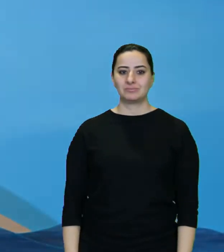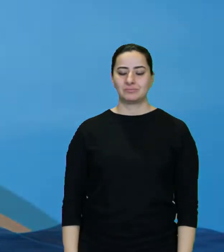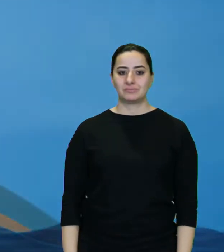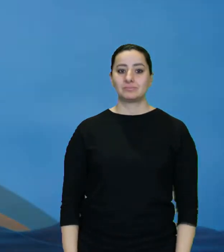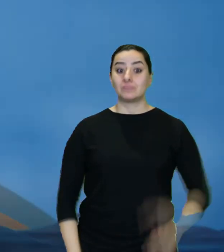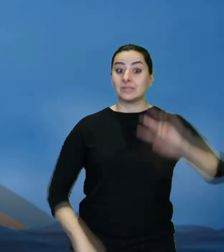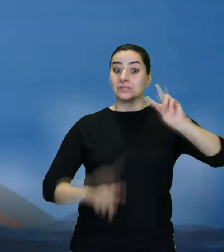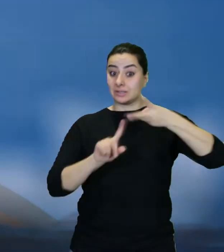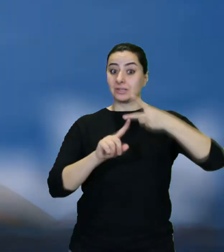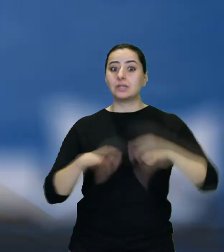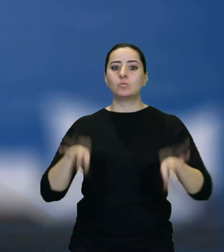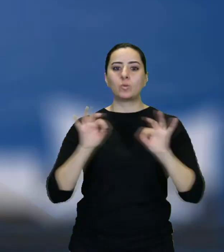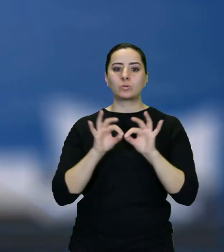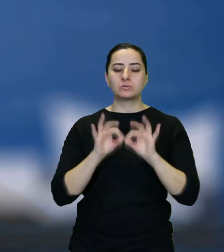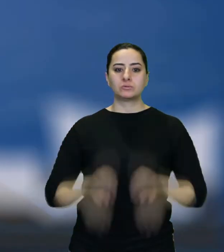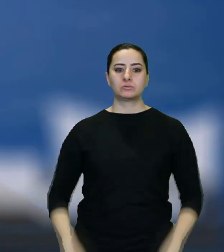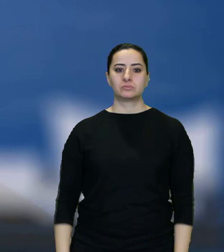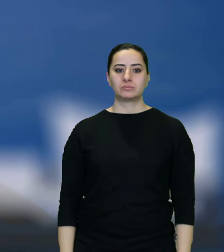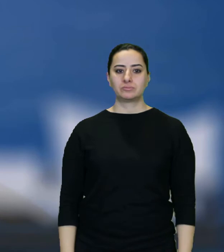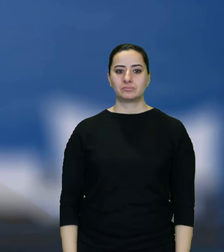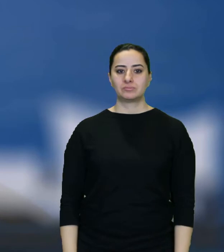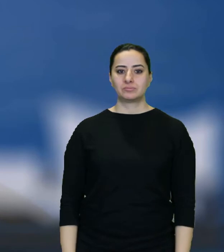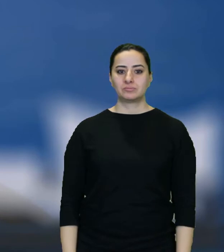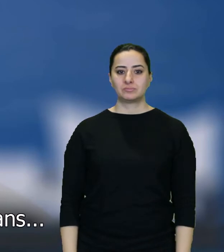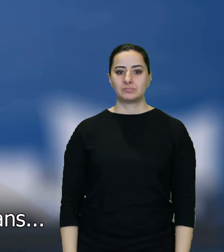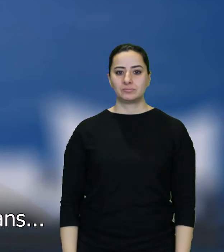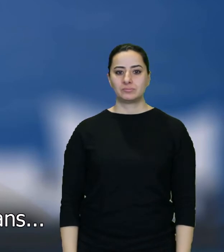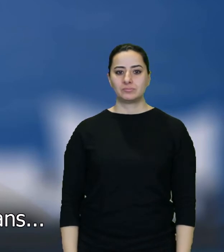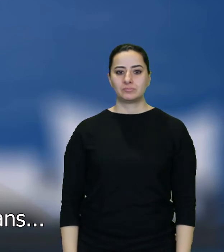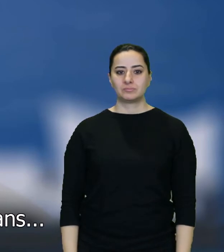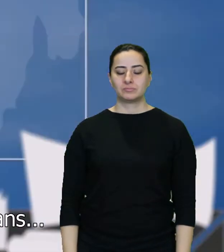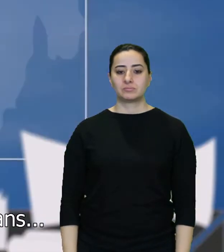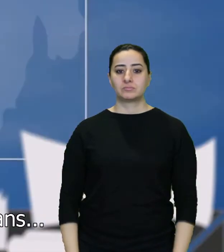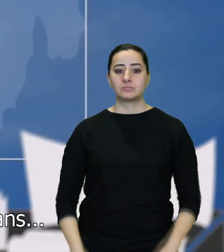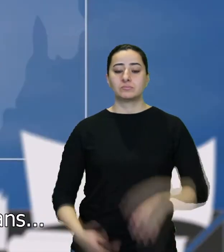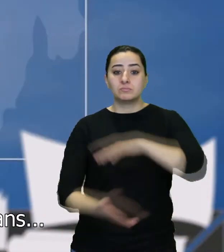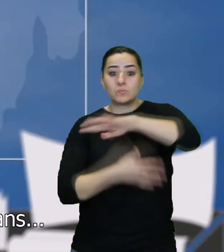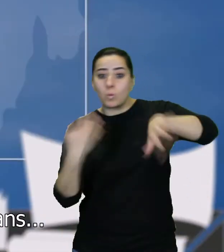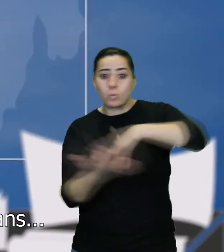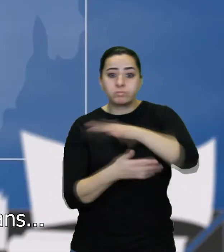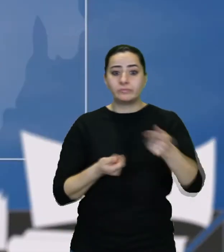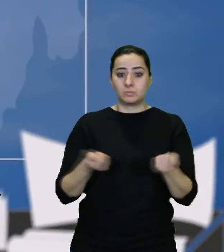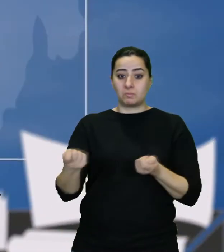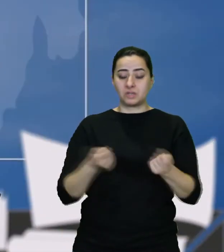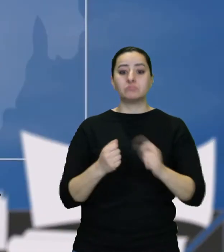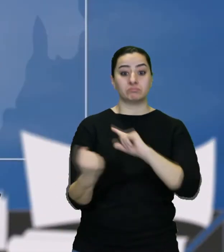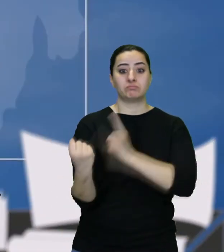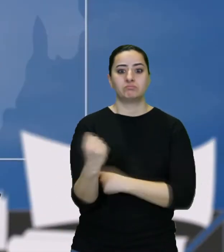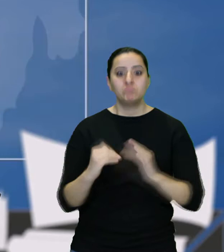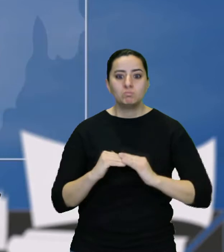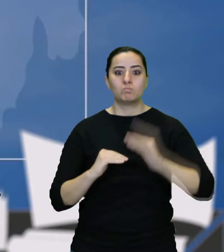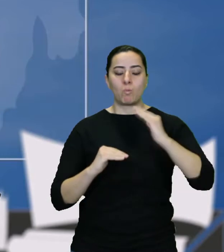Priority 2. A figure of person looking to a hazard map. Strengthening disaster risk governance means having a